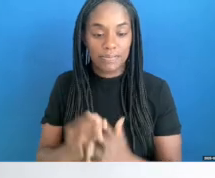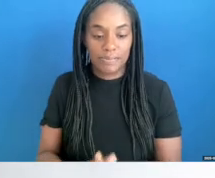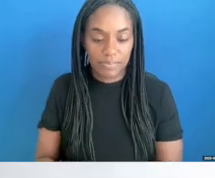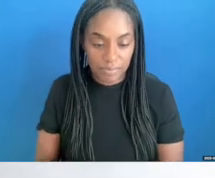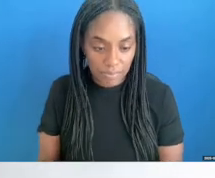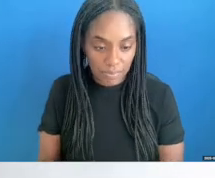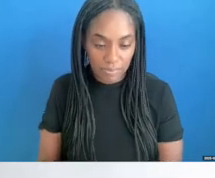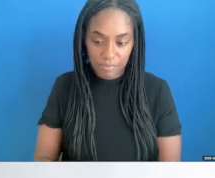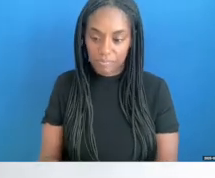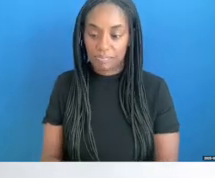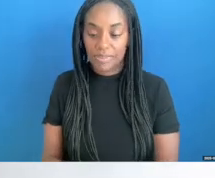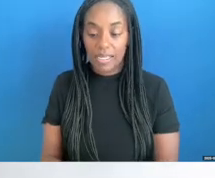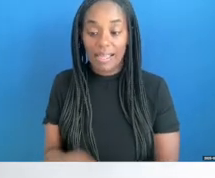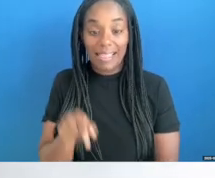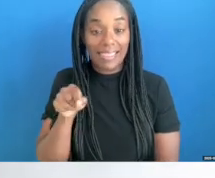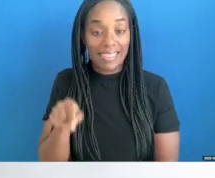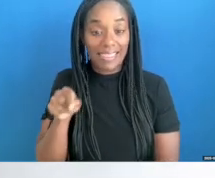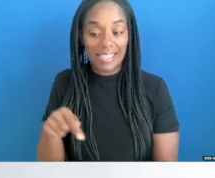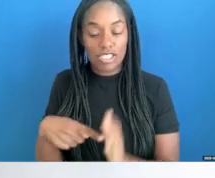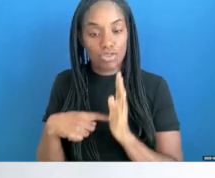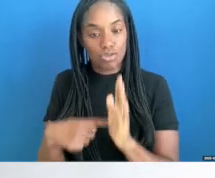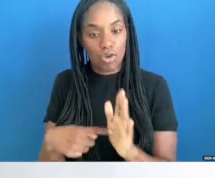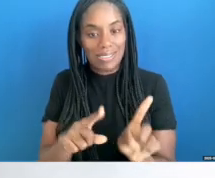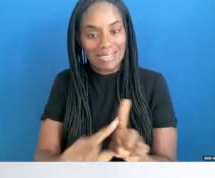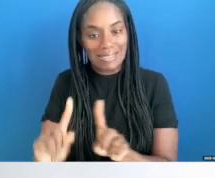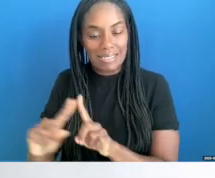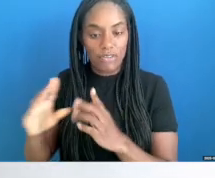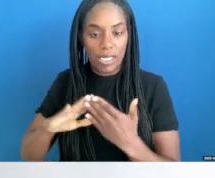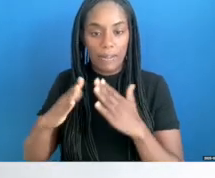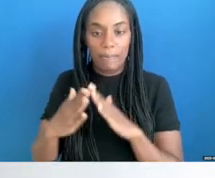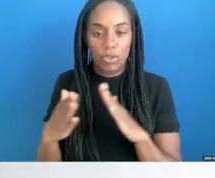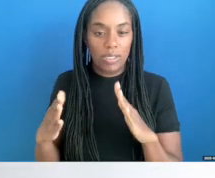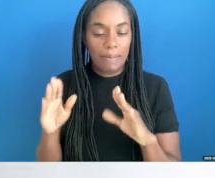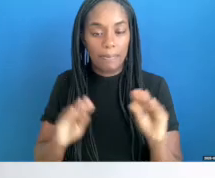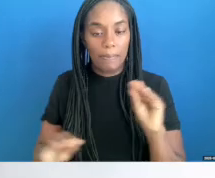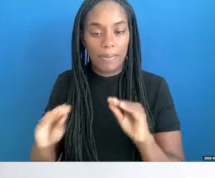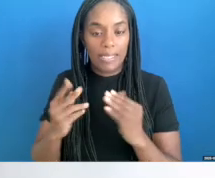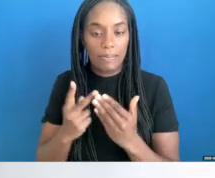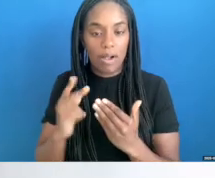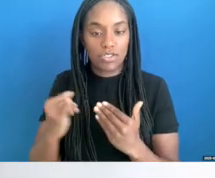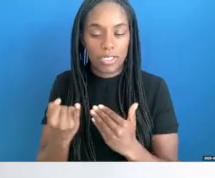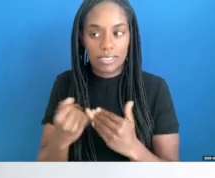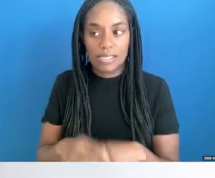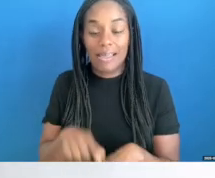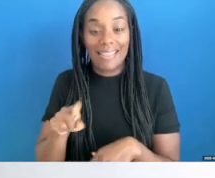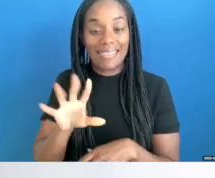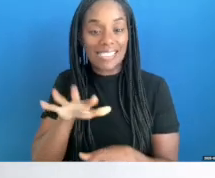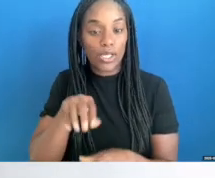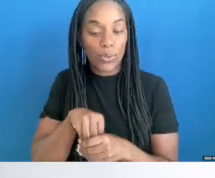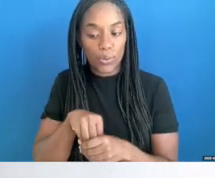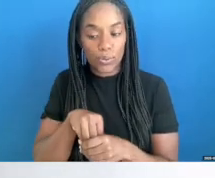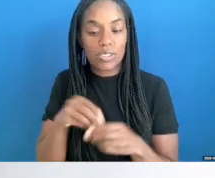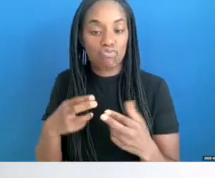This figure outlines the various community mobility projects. This includes